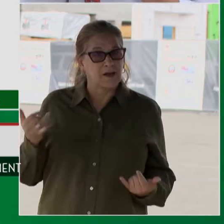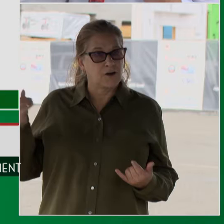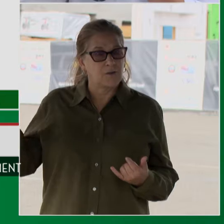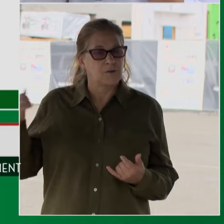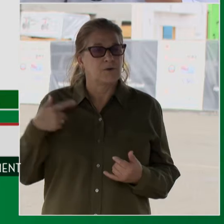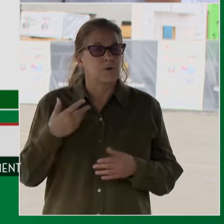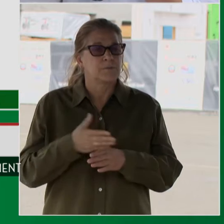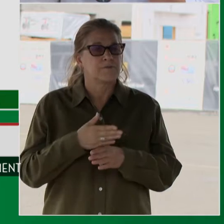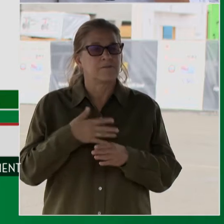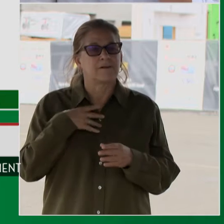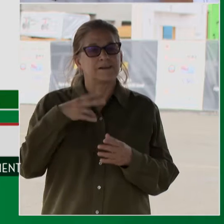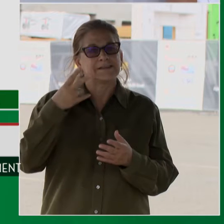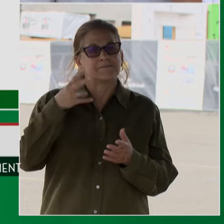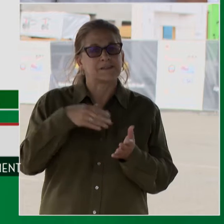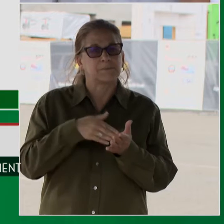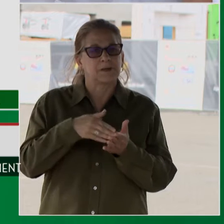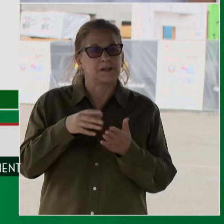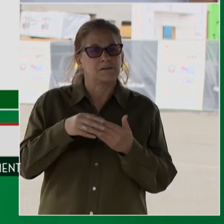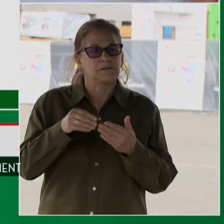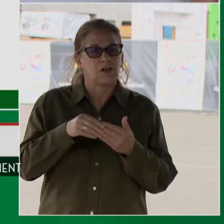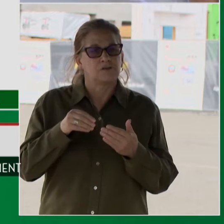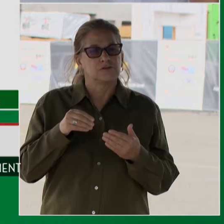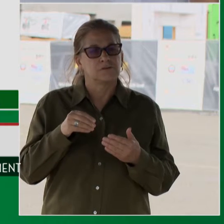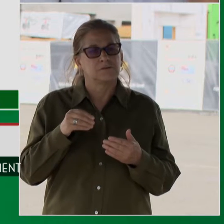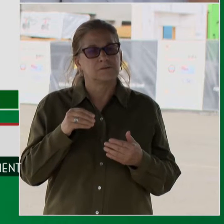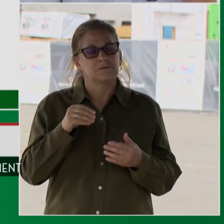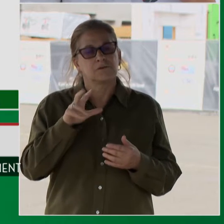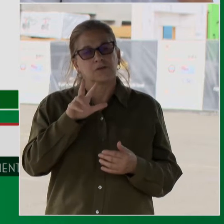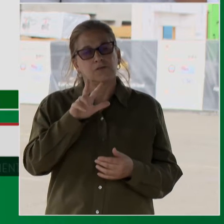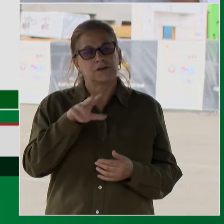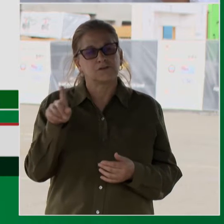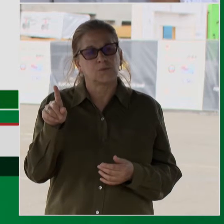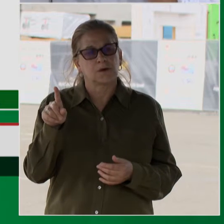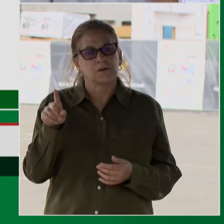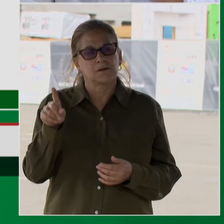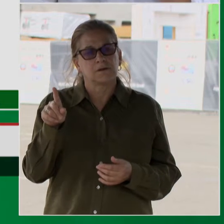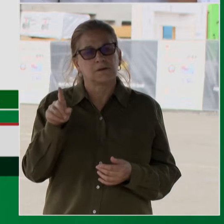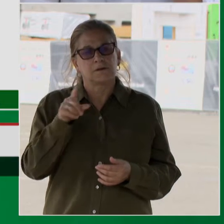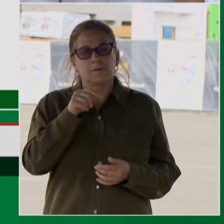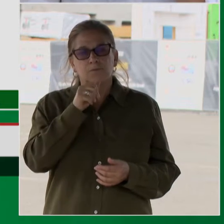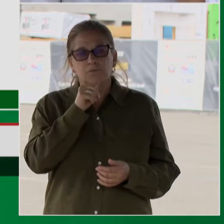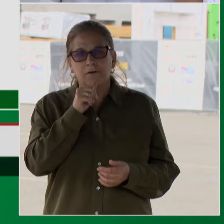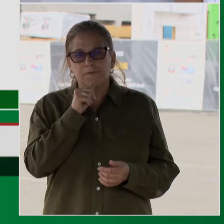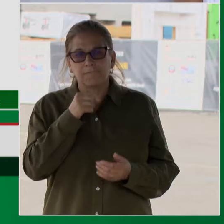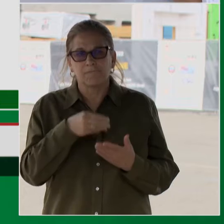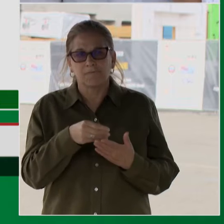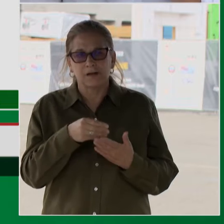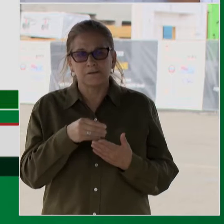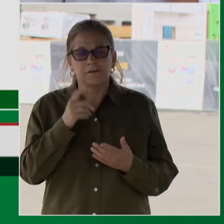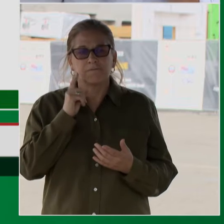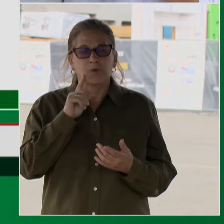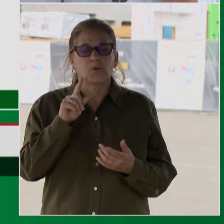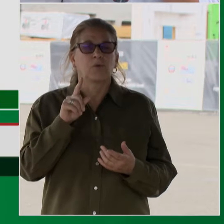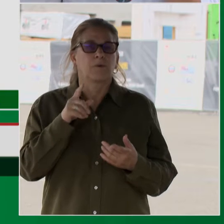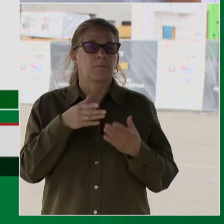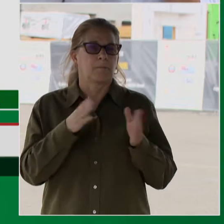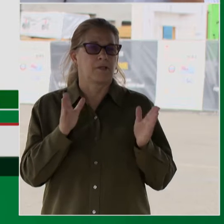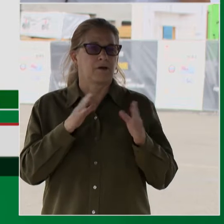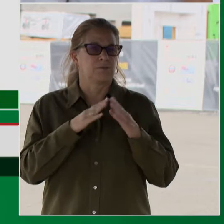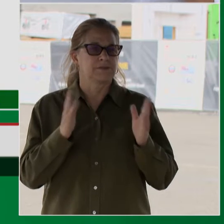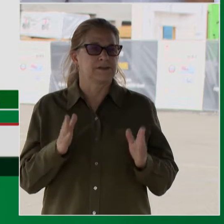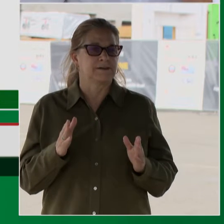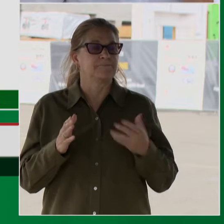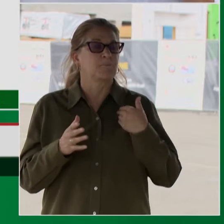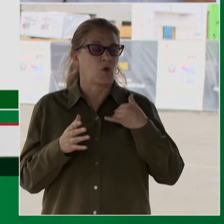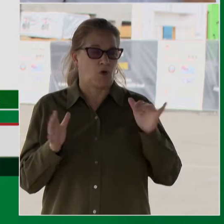that's a leveraged fund that produces 3 to 1 private funds for every public dollar. So really, it's a great investment on the part